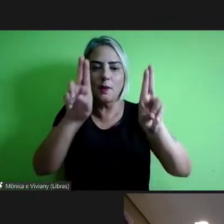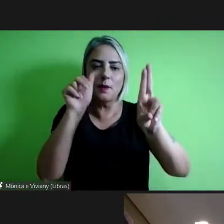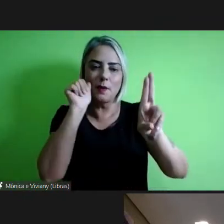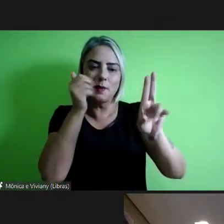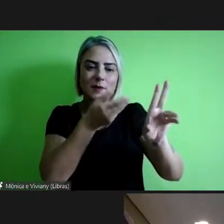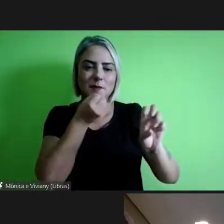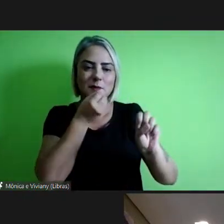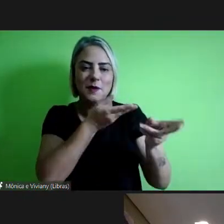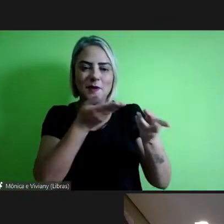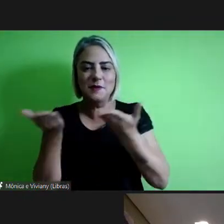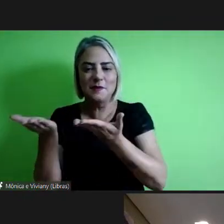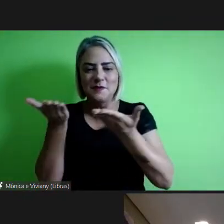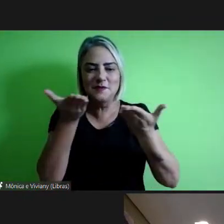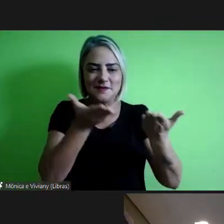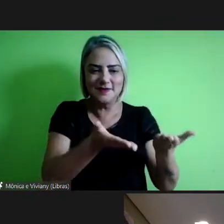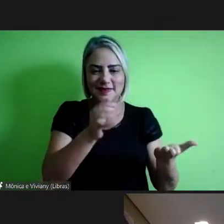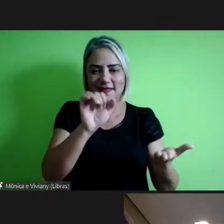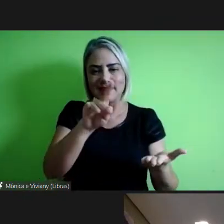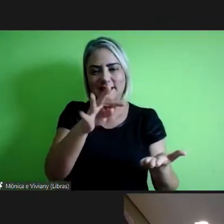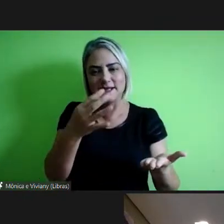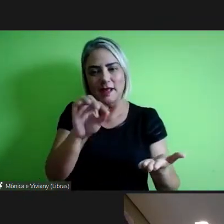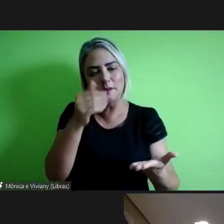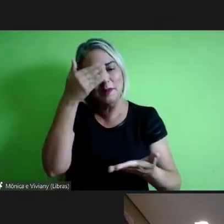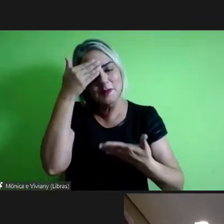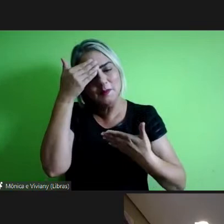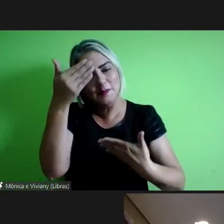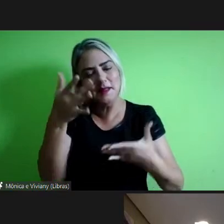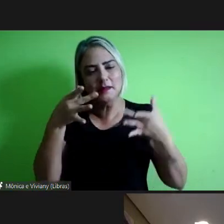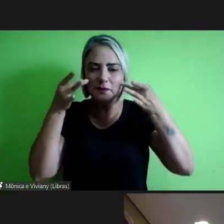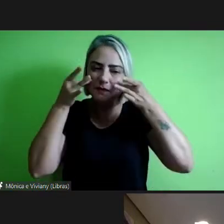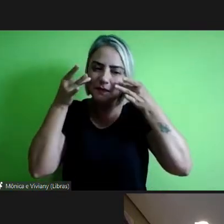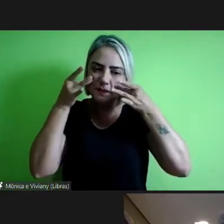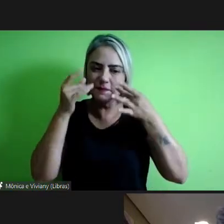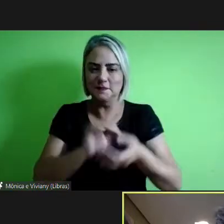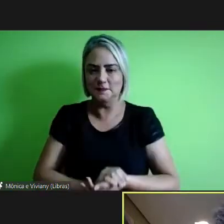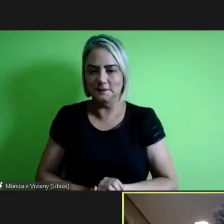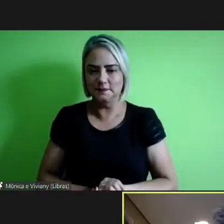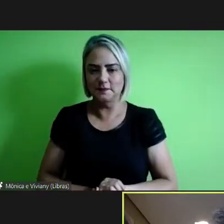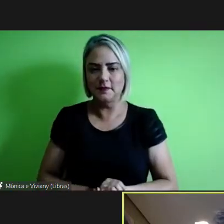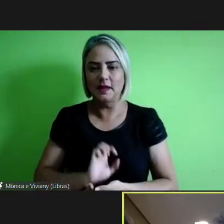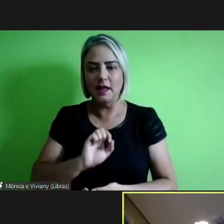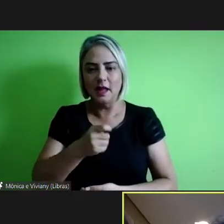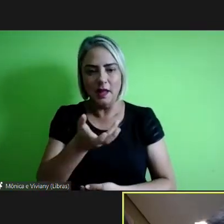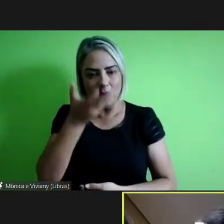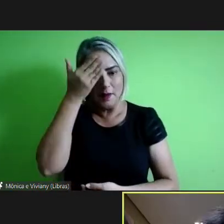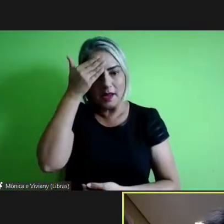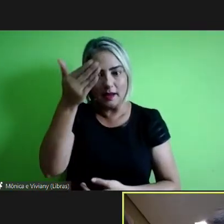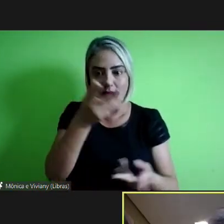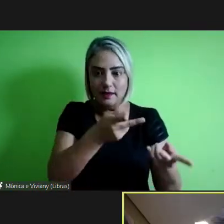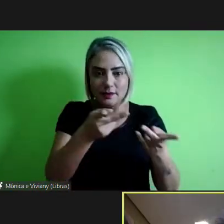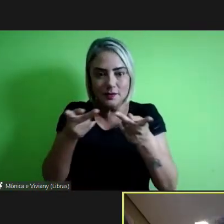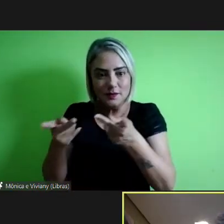UN. Ms. Elisabetta, welcome and once again, and thank you for your presence.